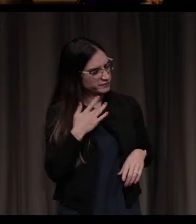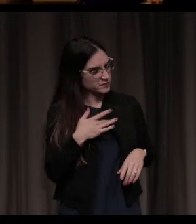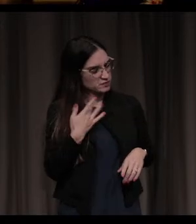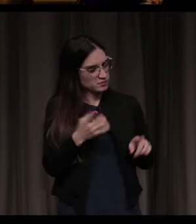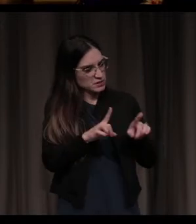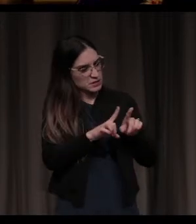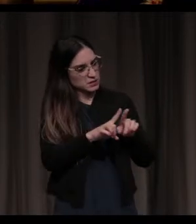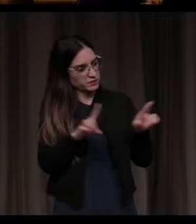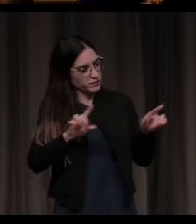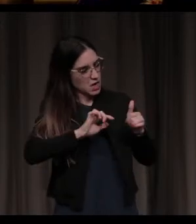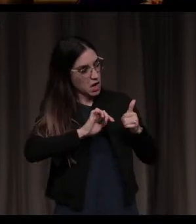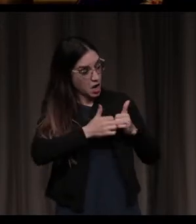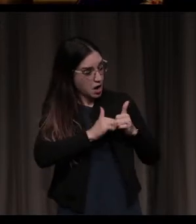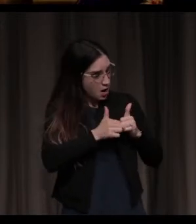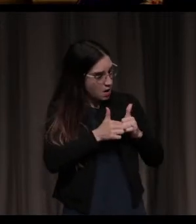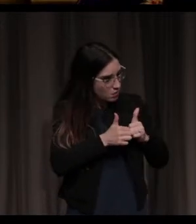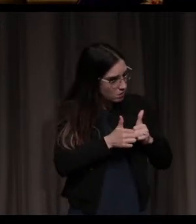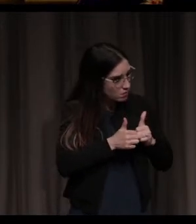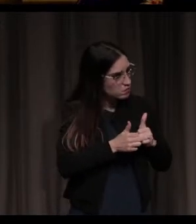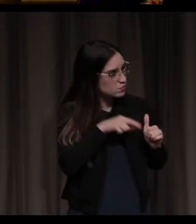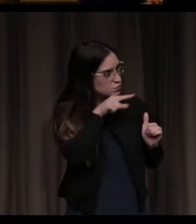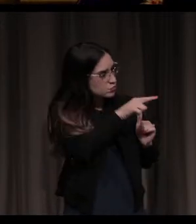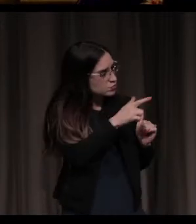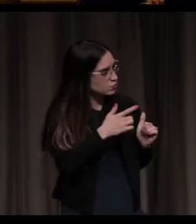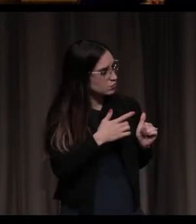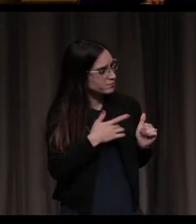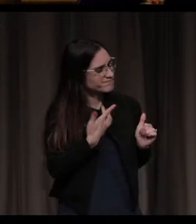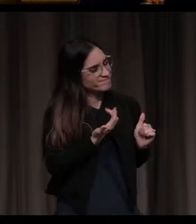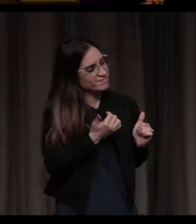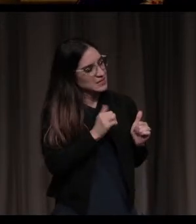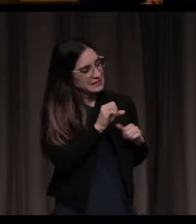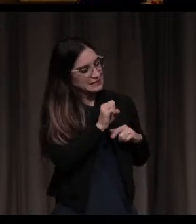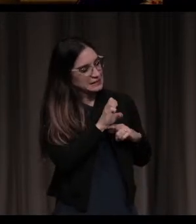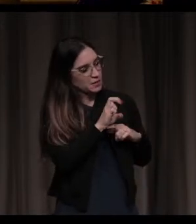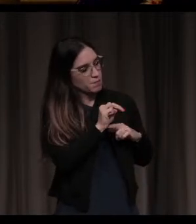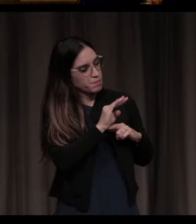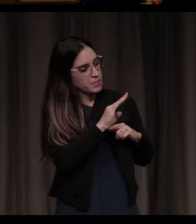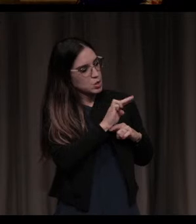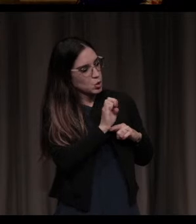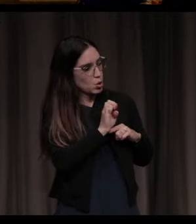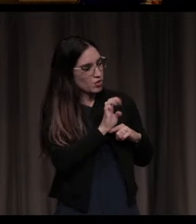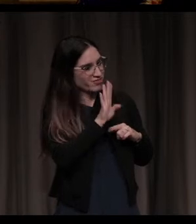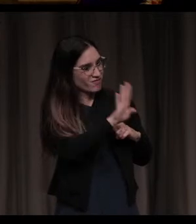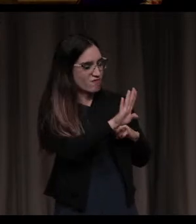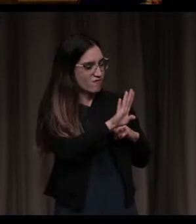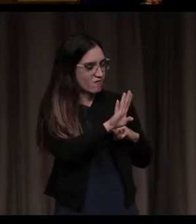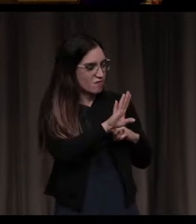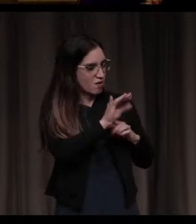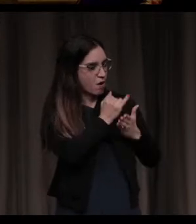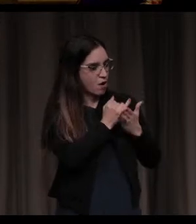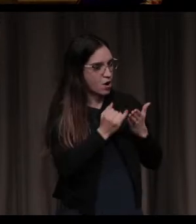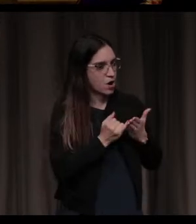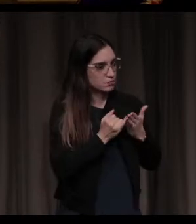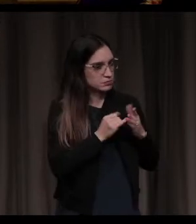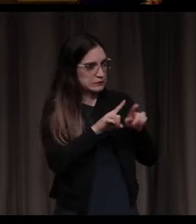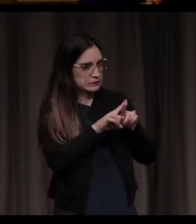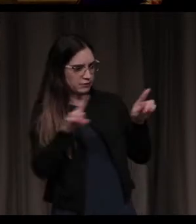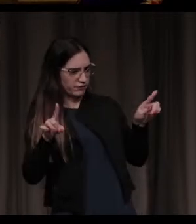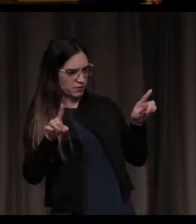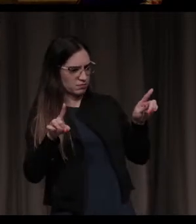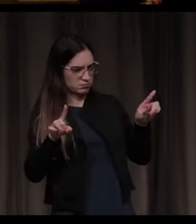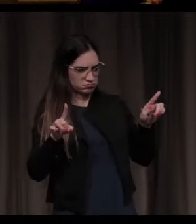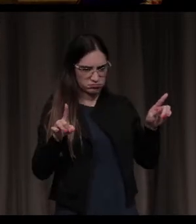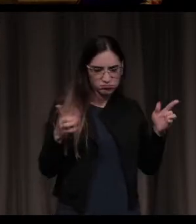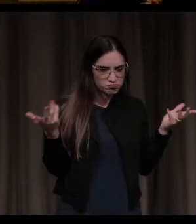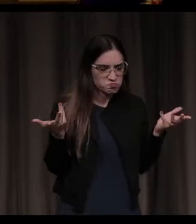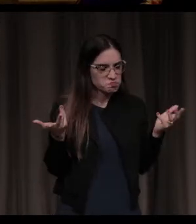How do we look at art differently? How does Miccosukee and Seminole create art? And what is the